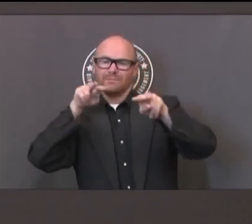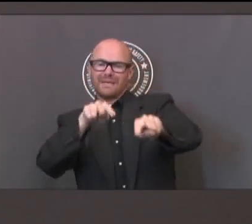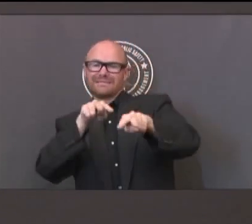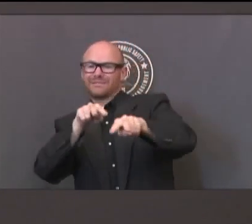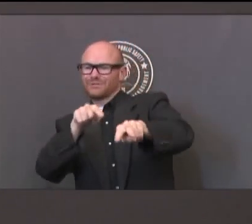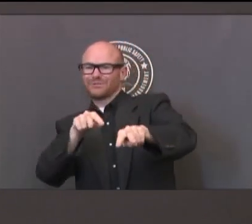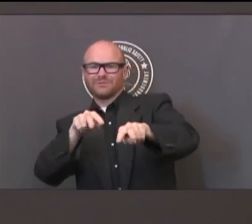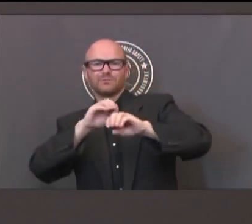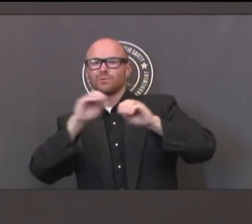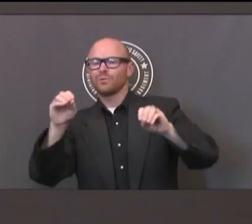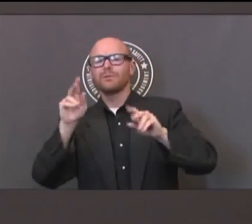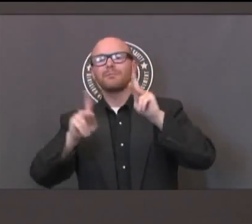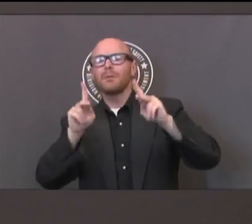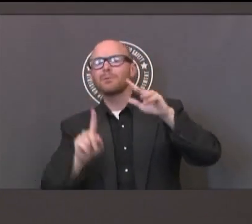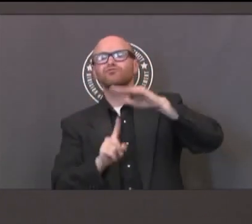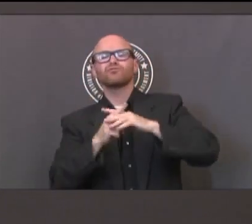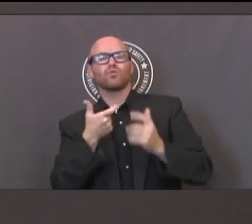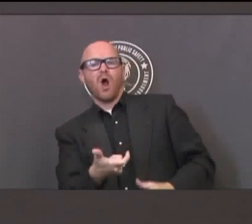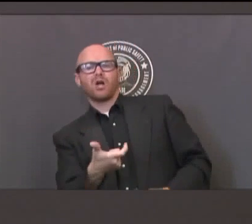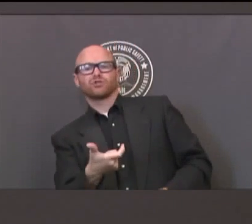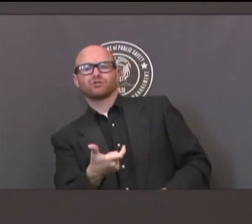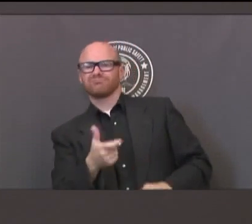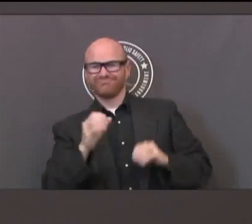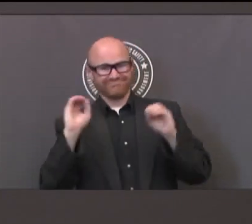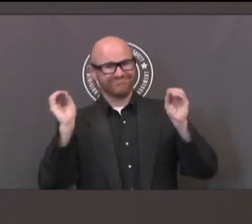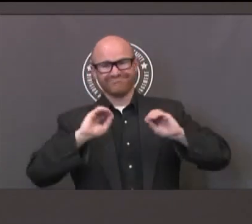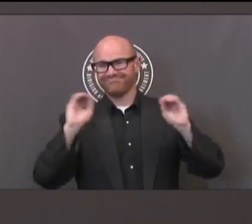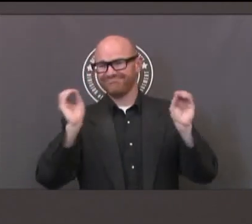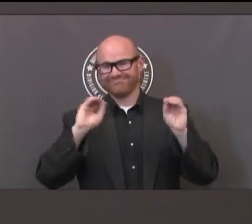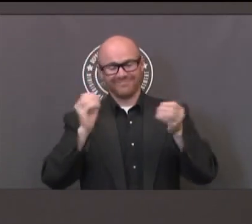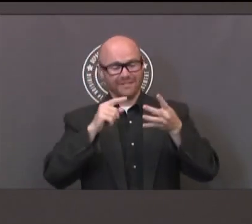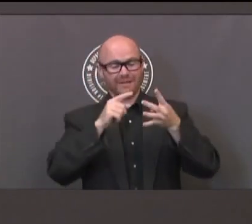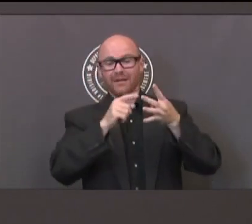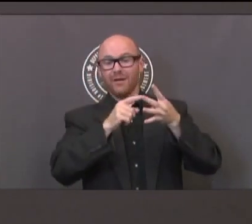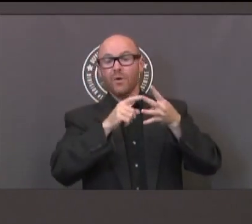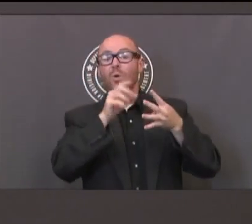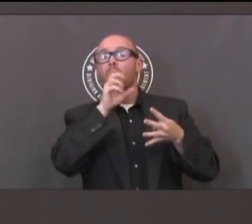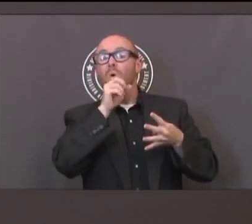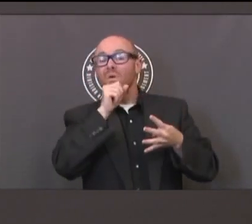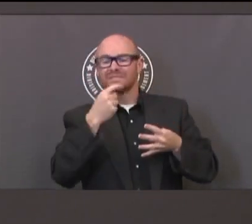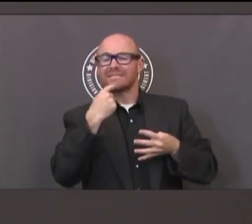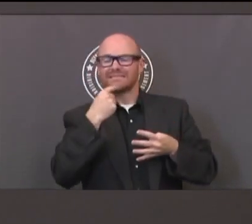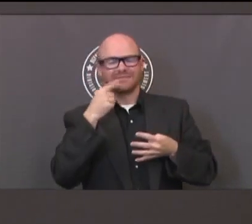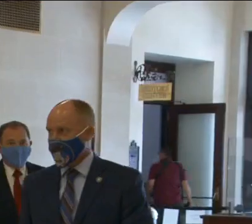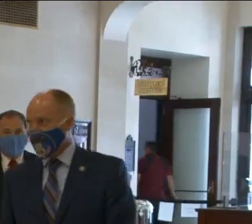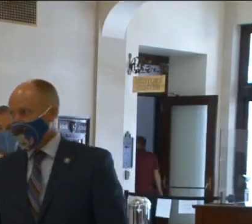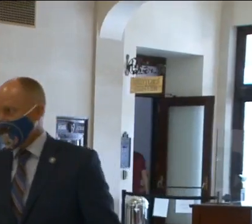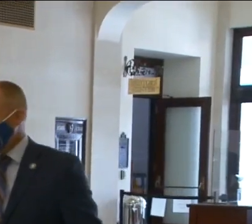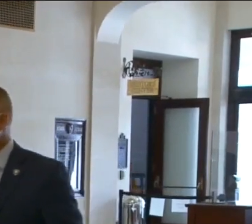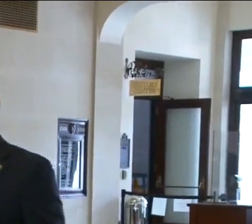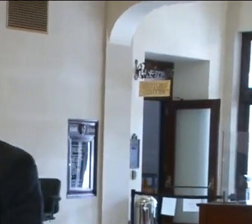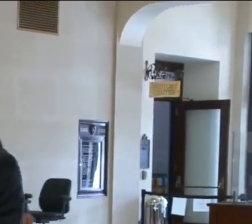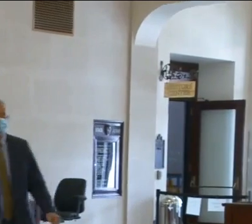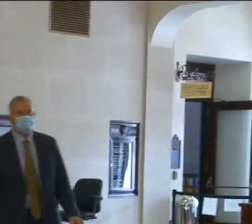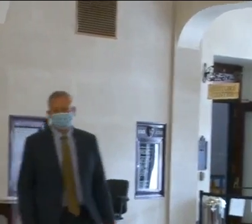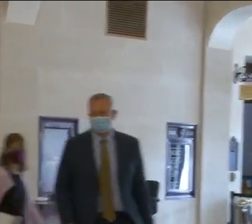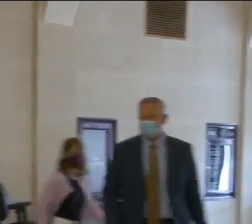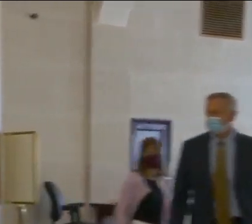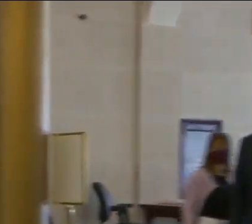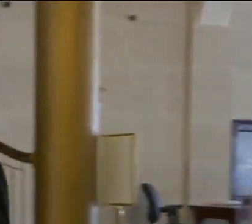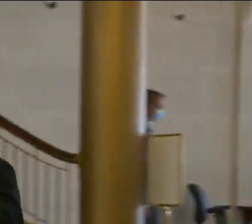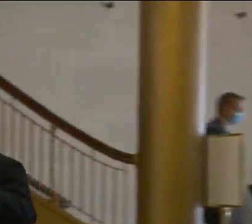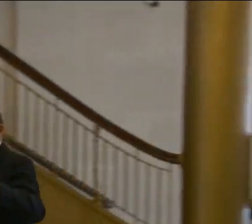The current guidelines of Orange do not allow engagement of sports to occur. The governor declined to move all